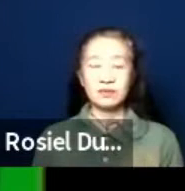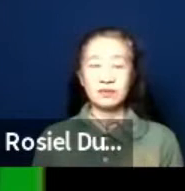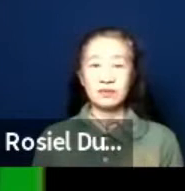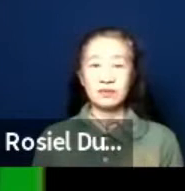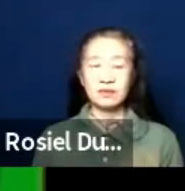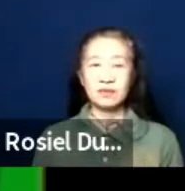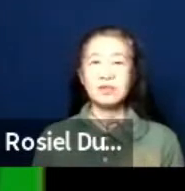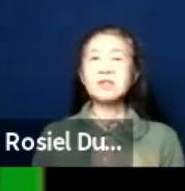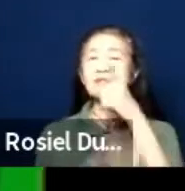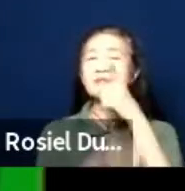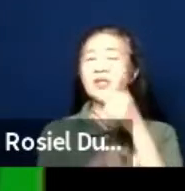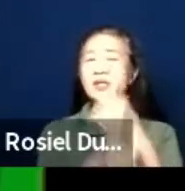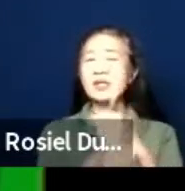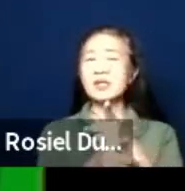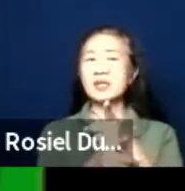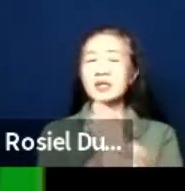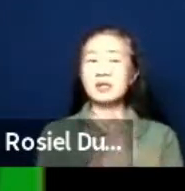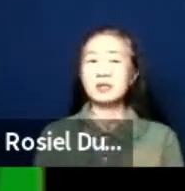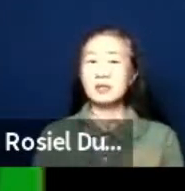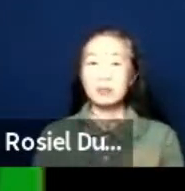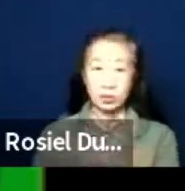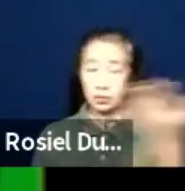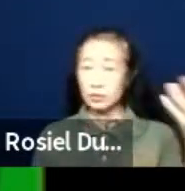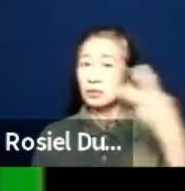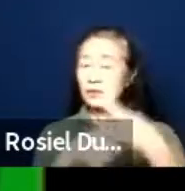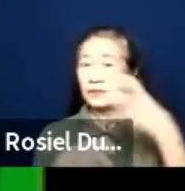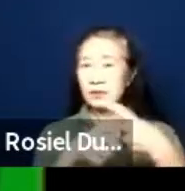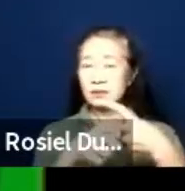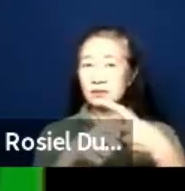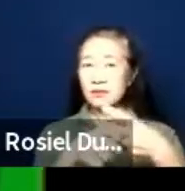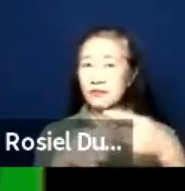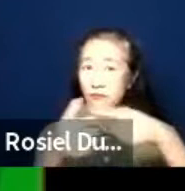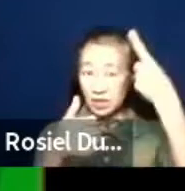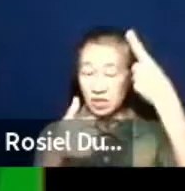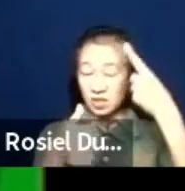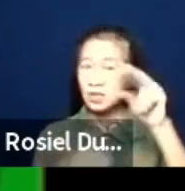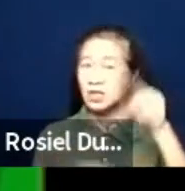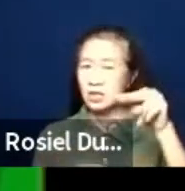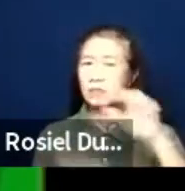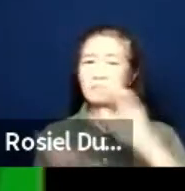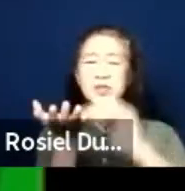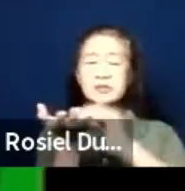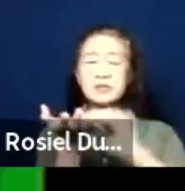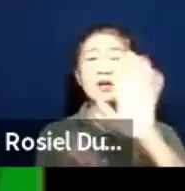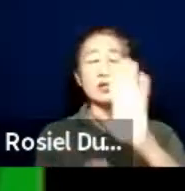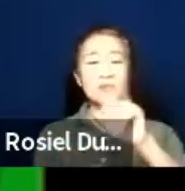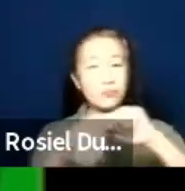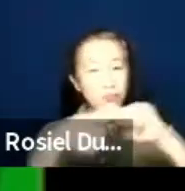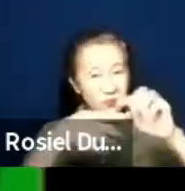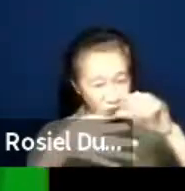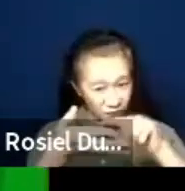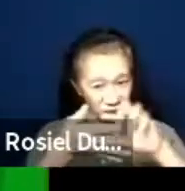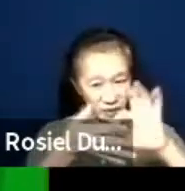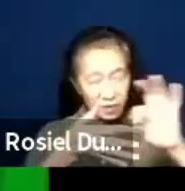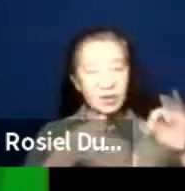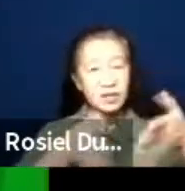and it's really quite difficult at first. No, you need to exercise your fingers. Okay, so